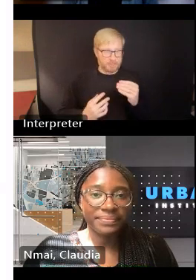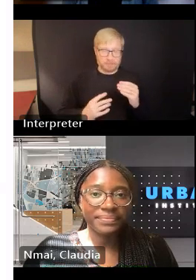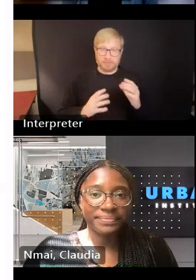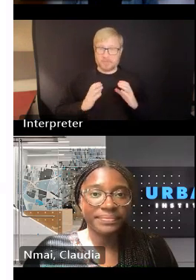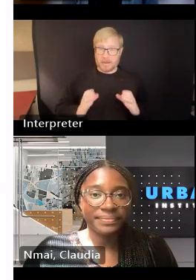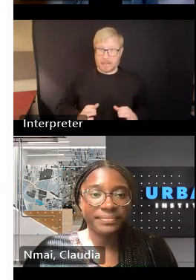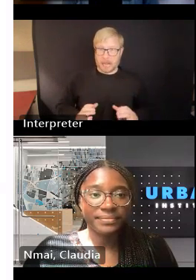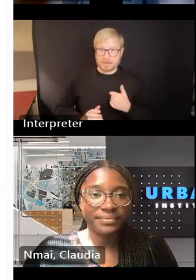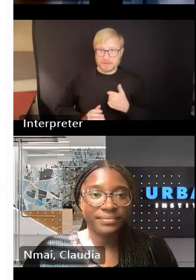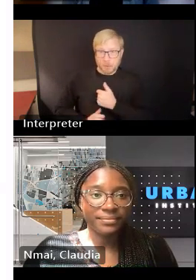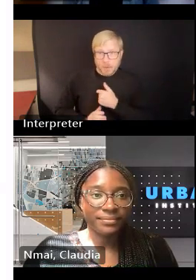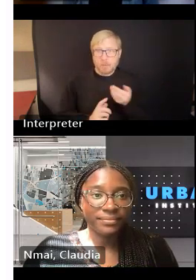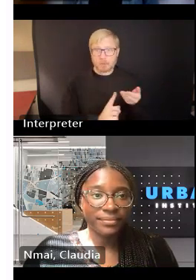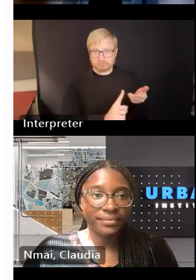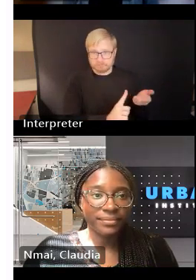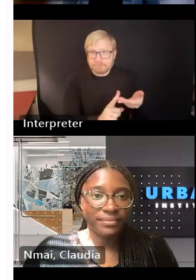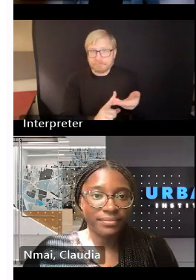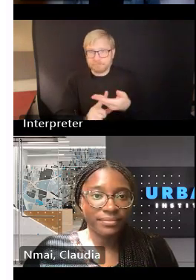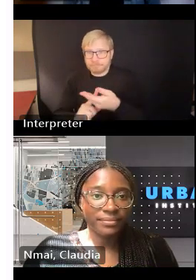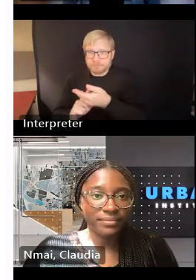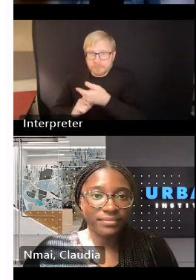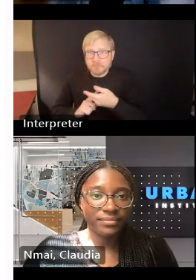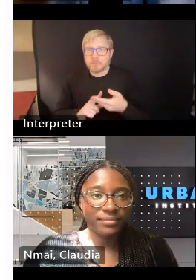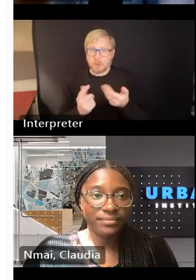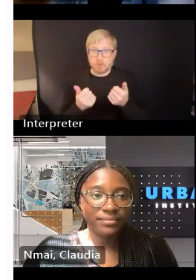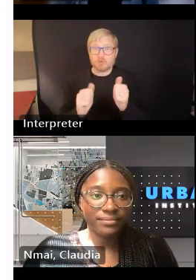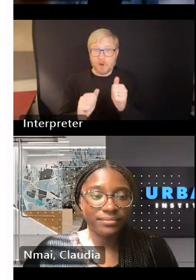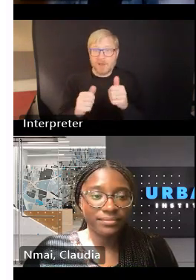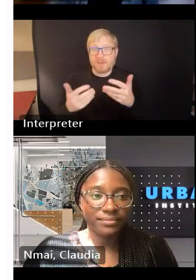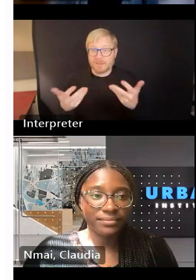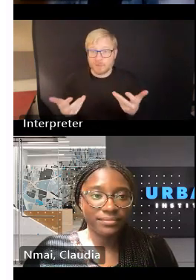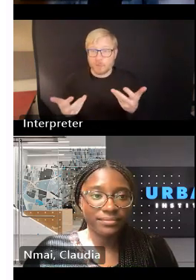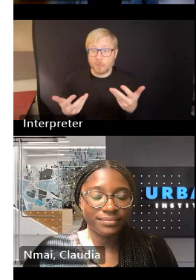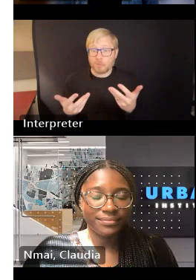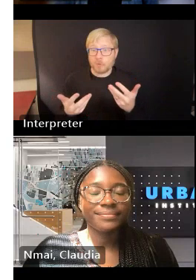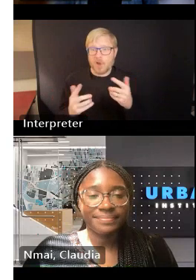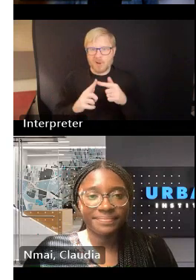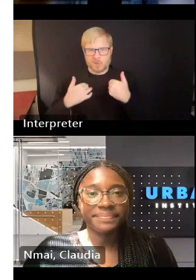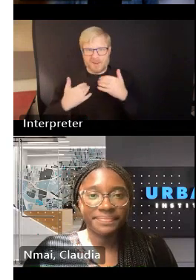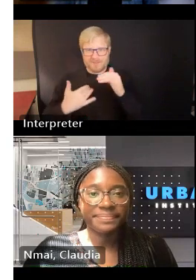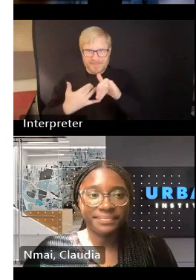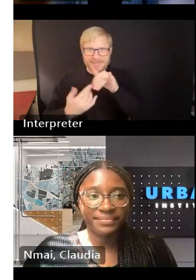I think just having that specificity instead of just a general